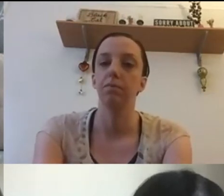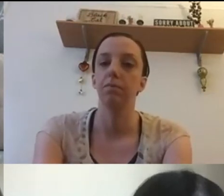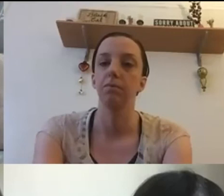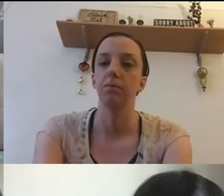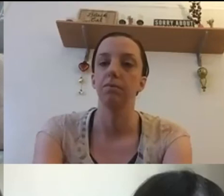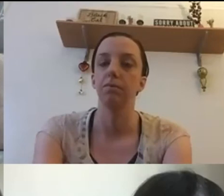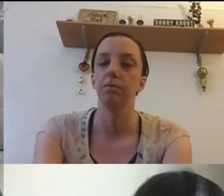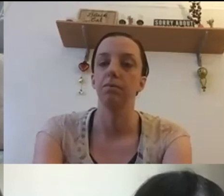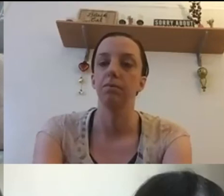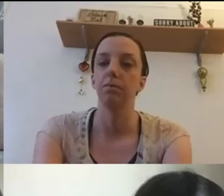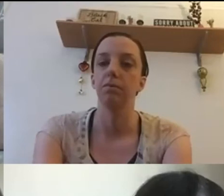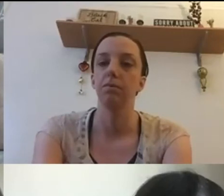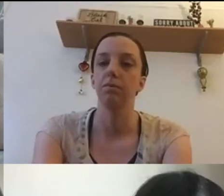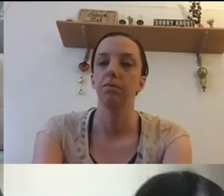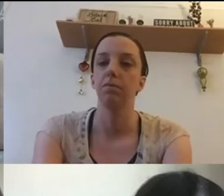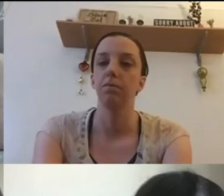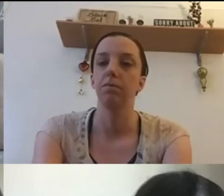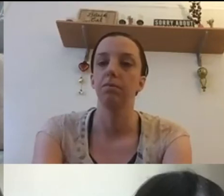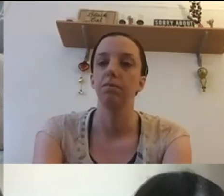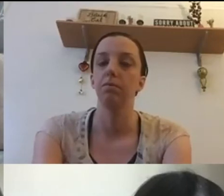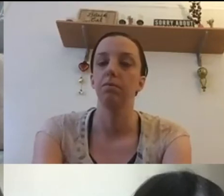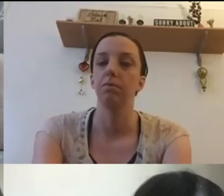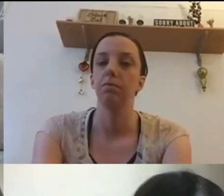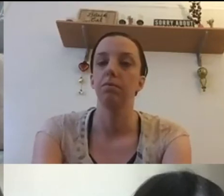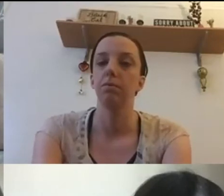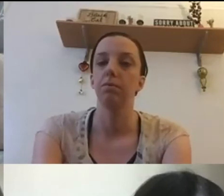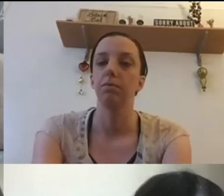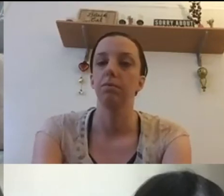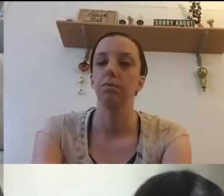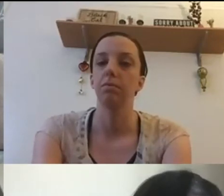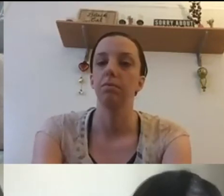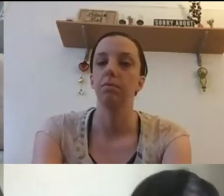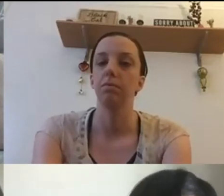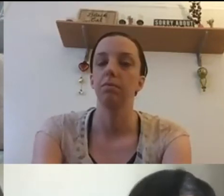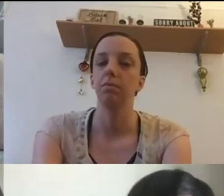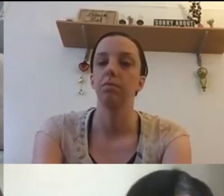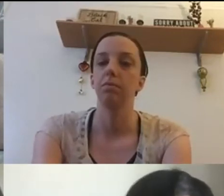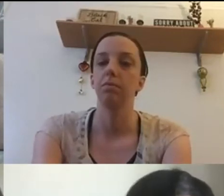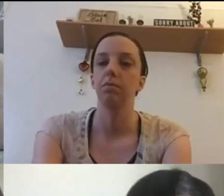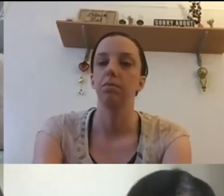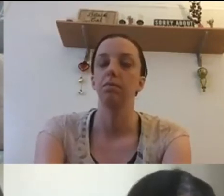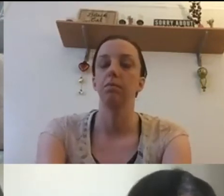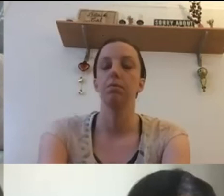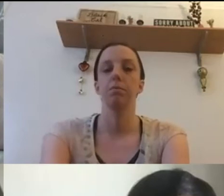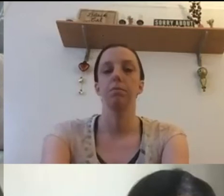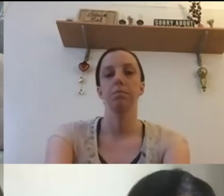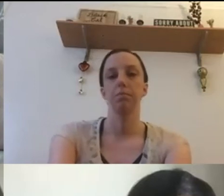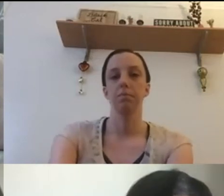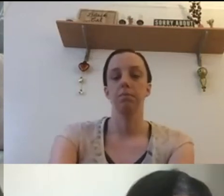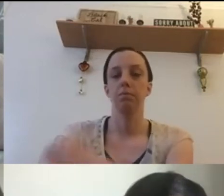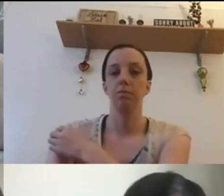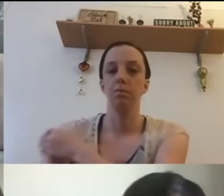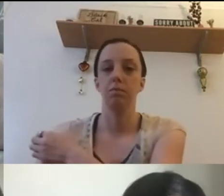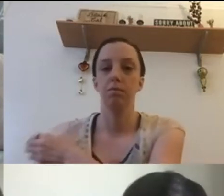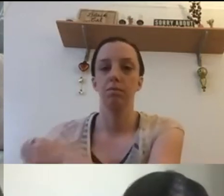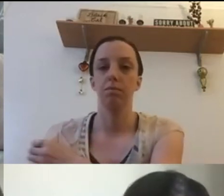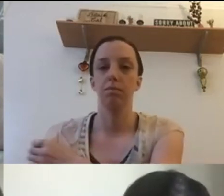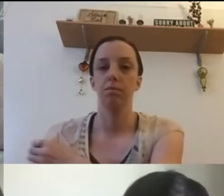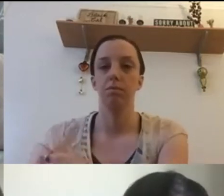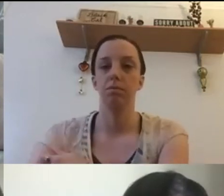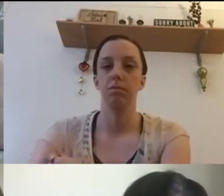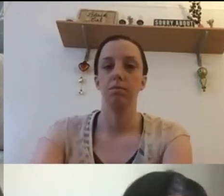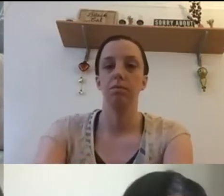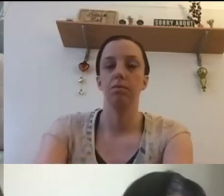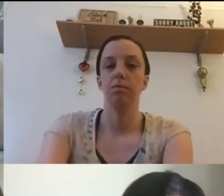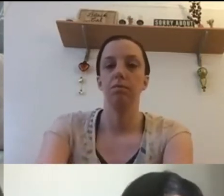we're at another crossroads. You know, there's always been these crossroads that we've gotten to. You know, COVID